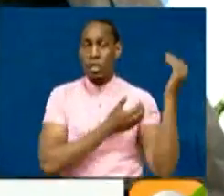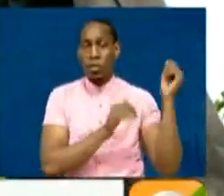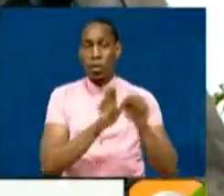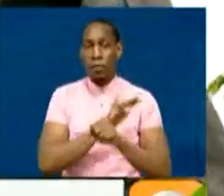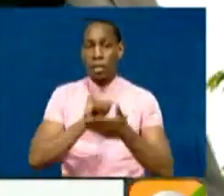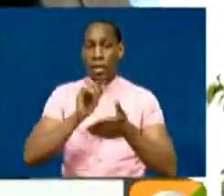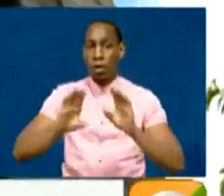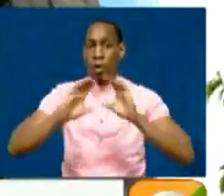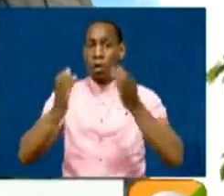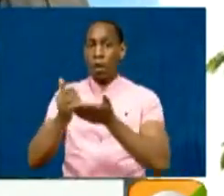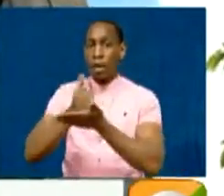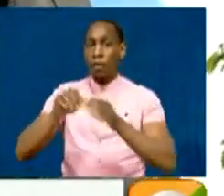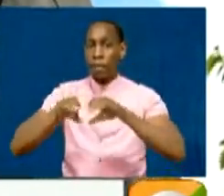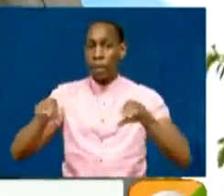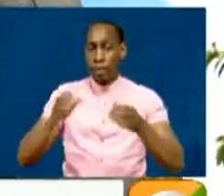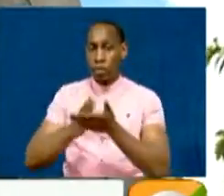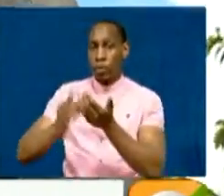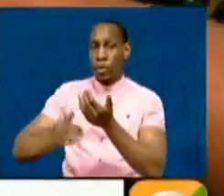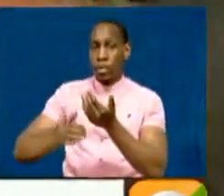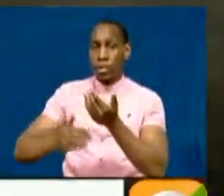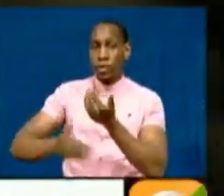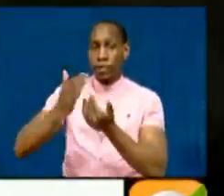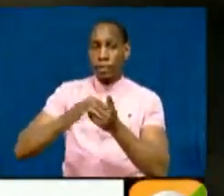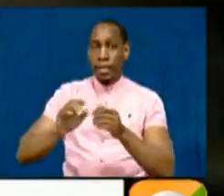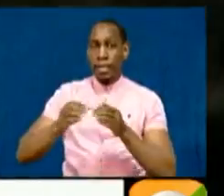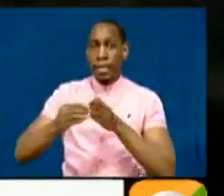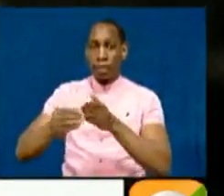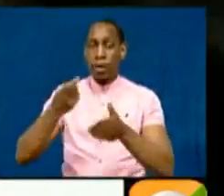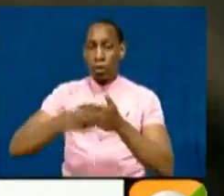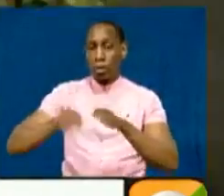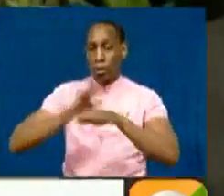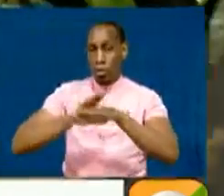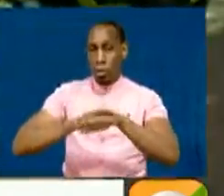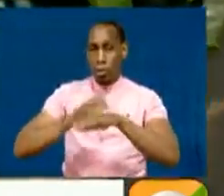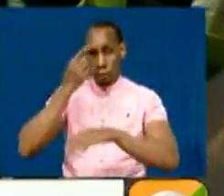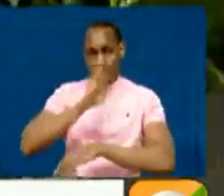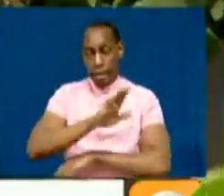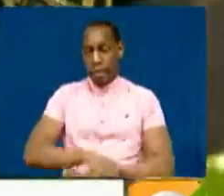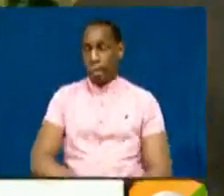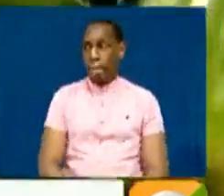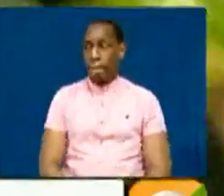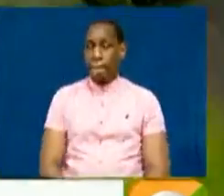optimistic that the global coffee market will favor them and result to better prices for them.